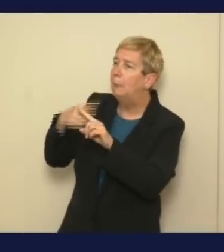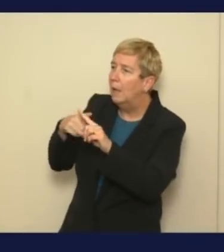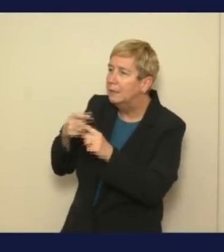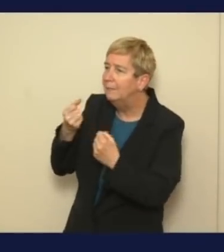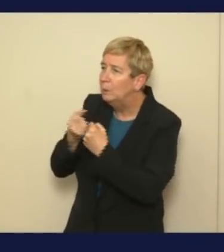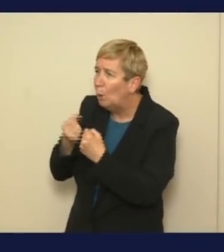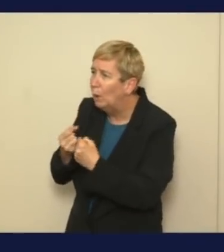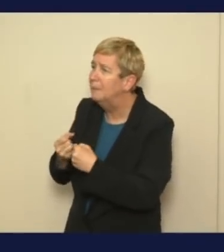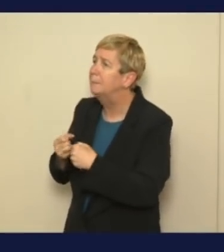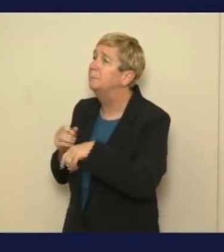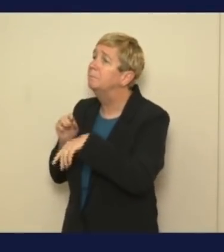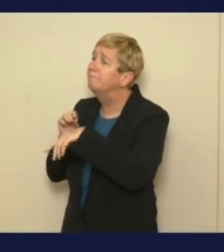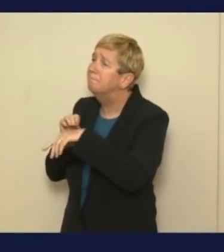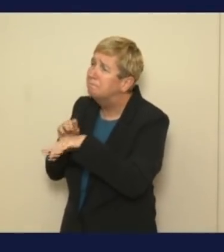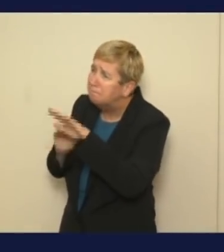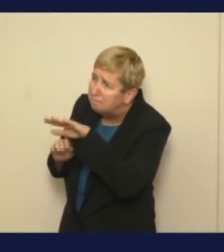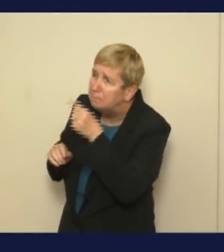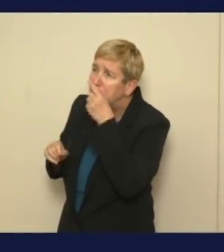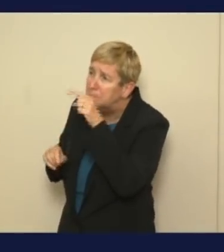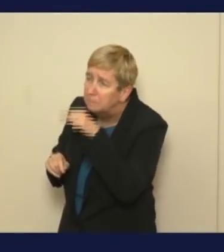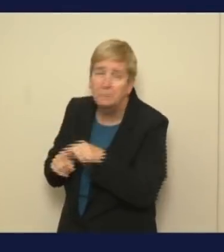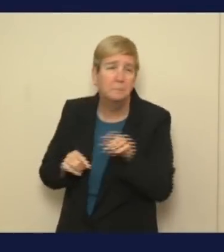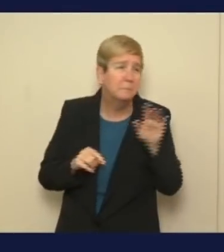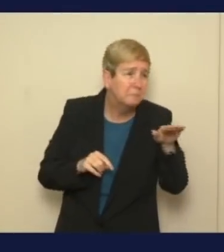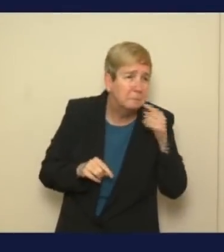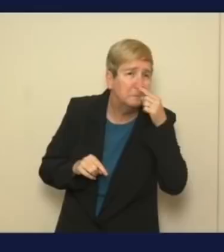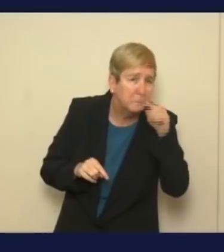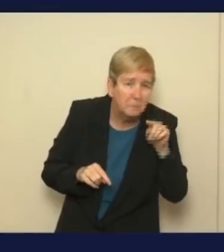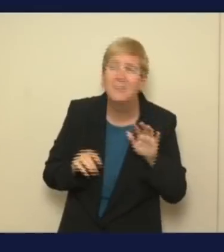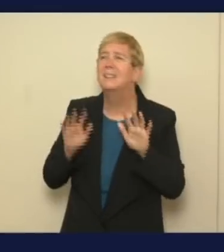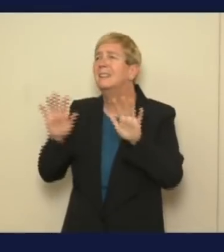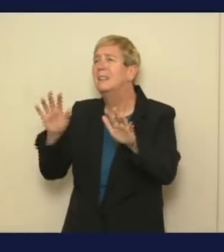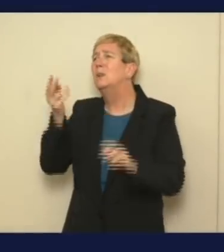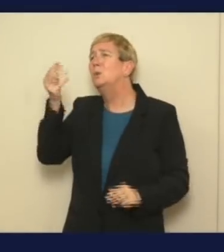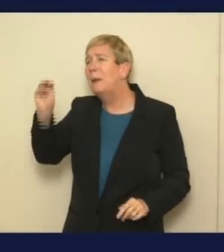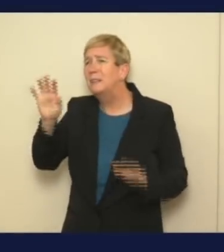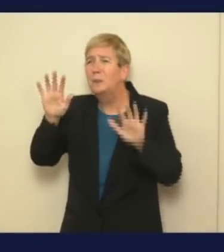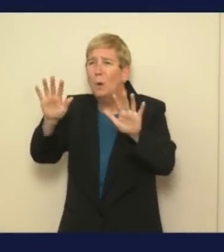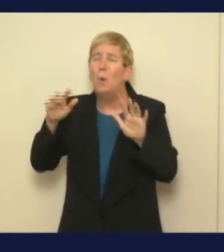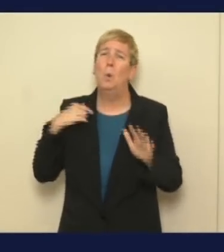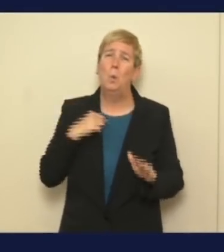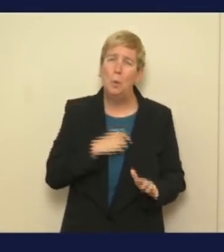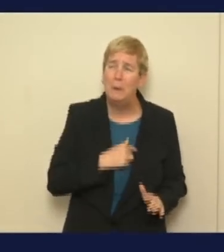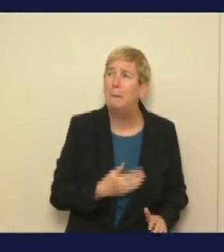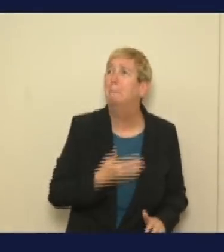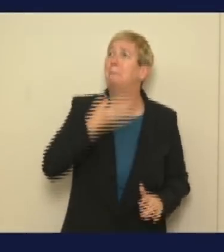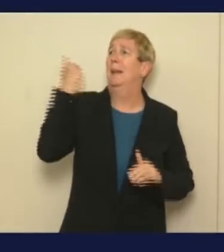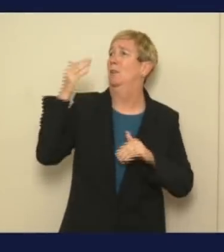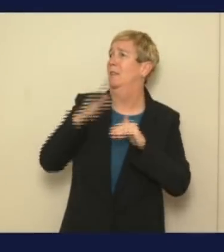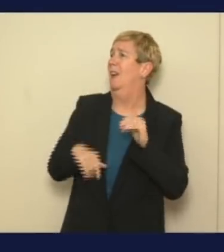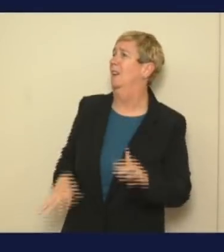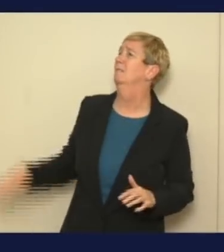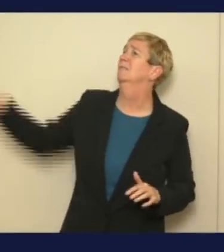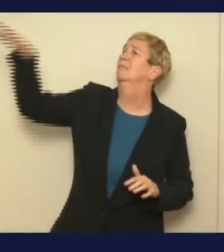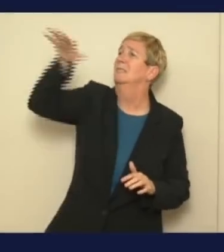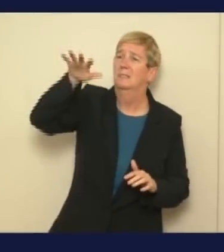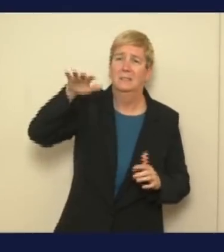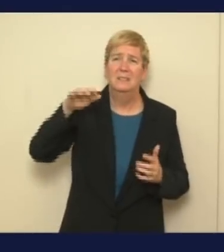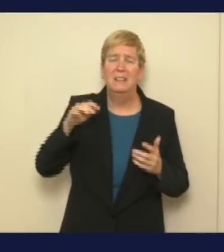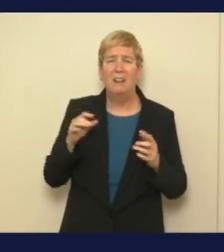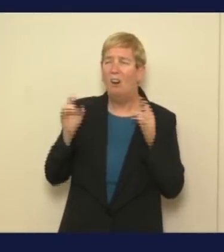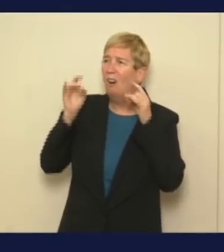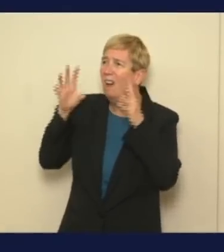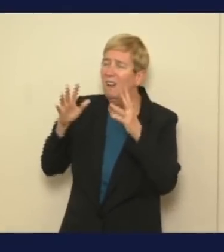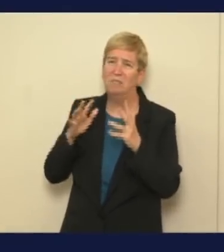I beg you, New Mexico, we are better than the kind of hateful activities we have seen of late. We are